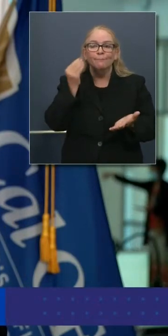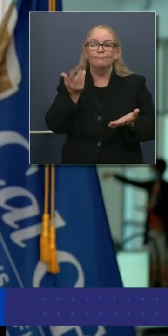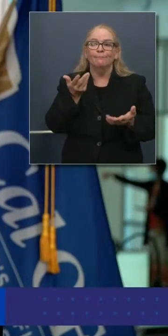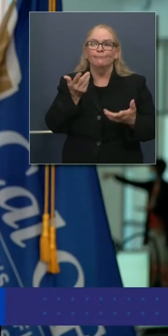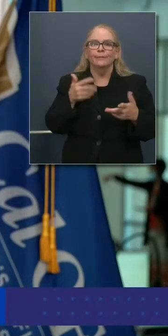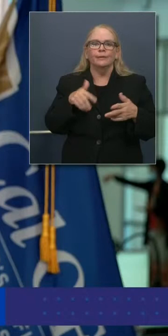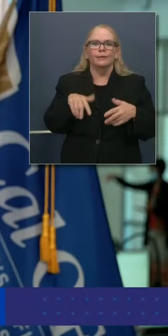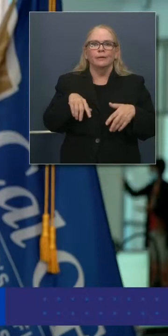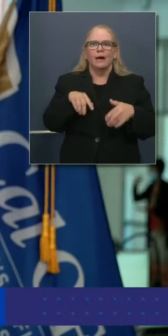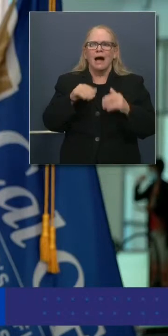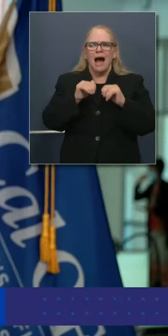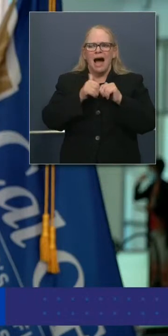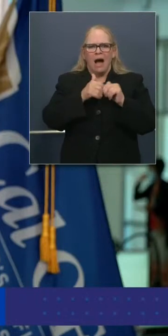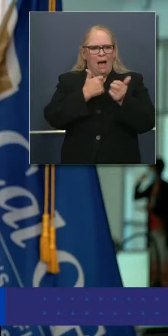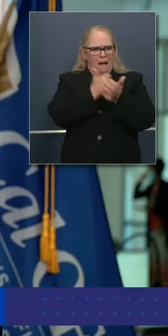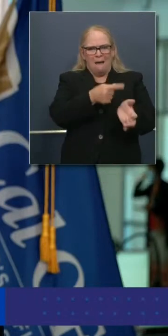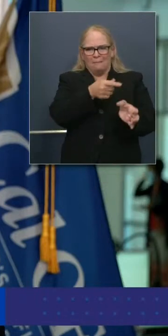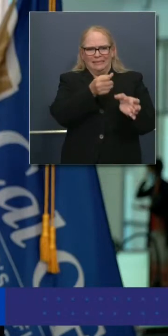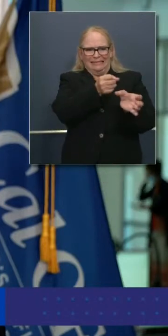really congregate, more